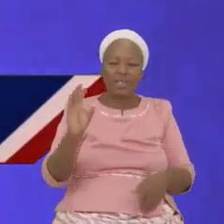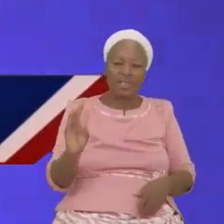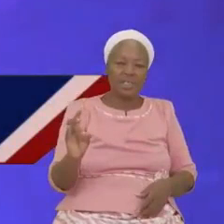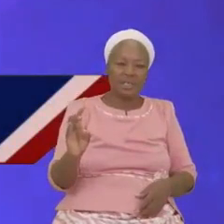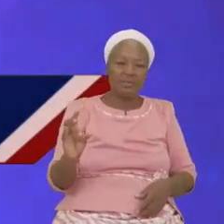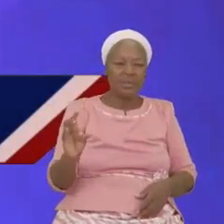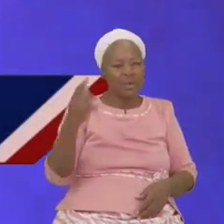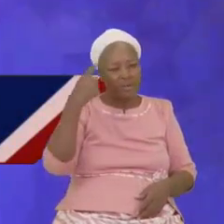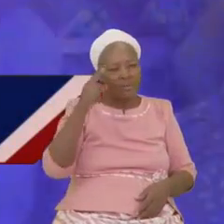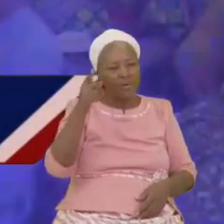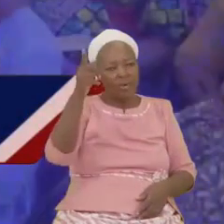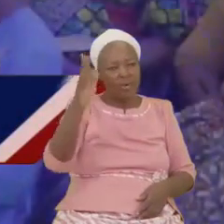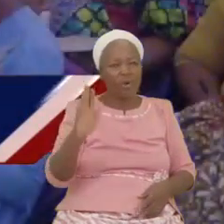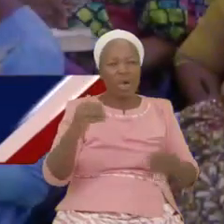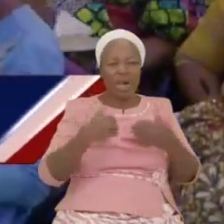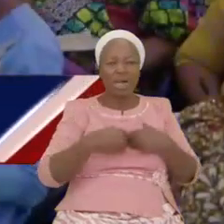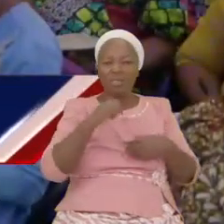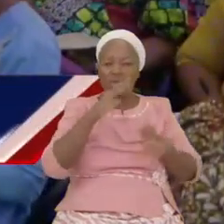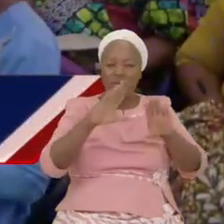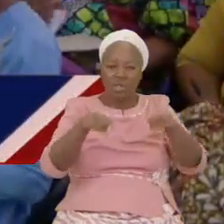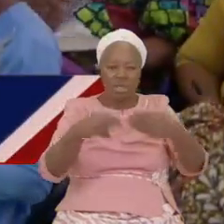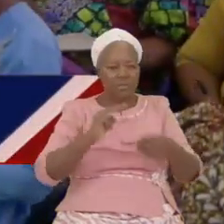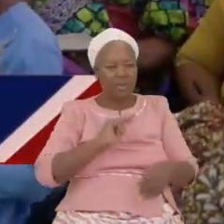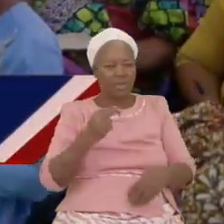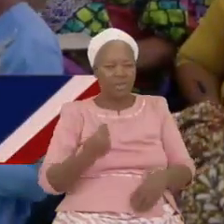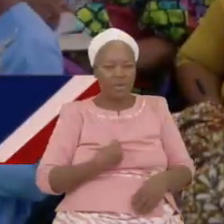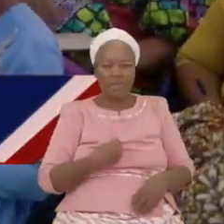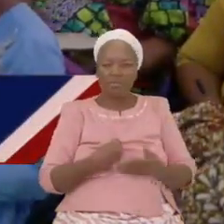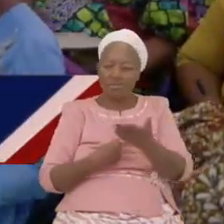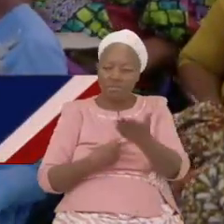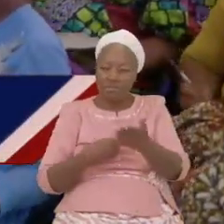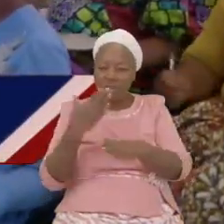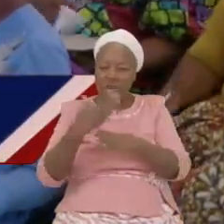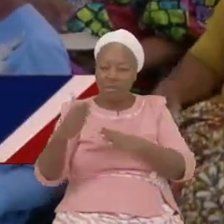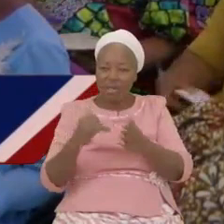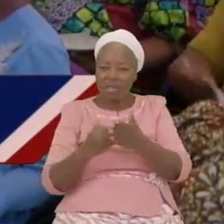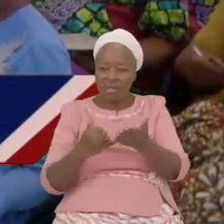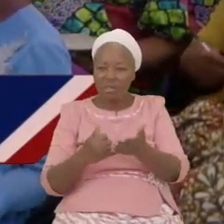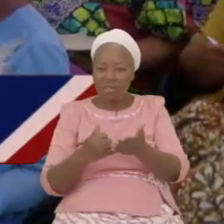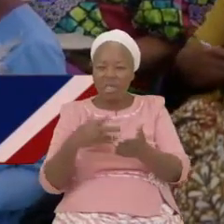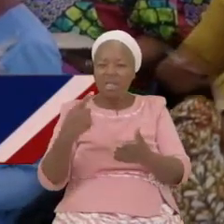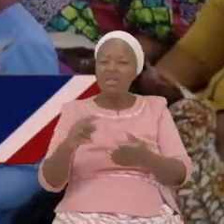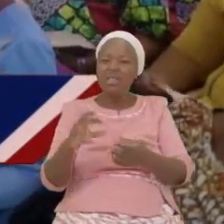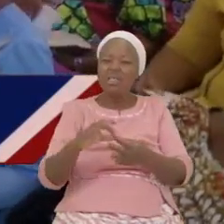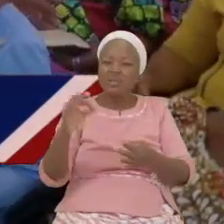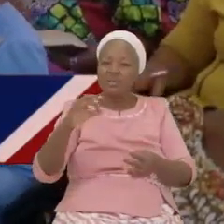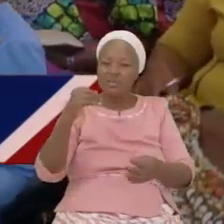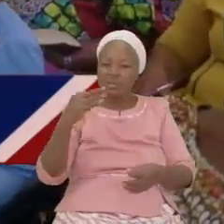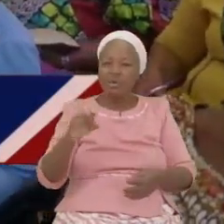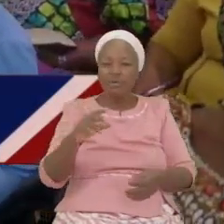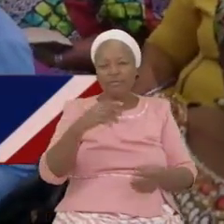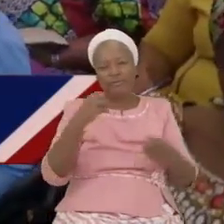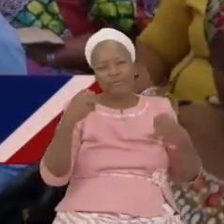for God has not given us, tell me, the spirit of